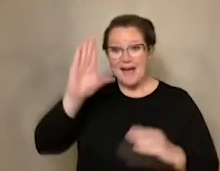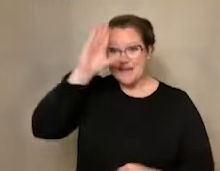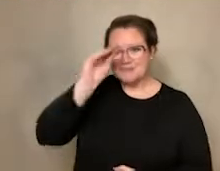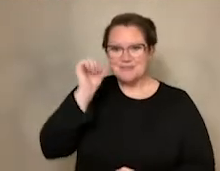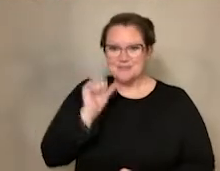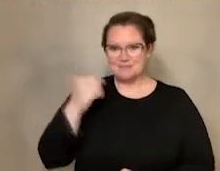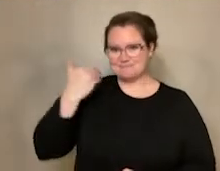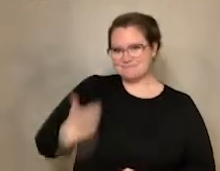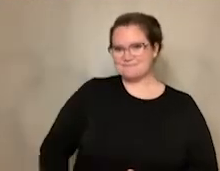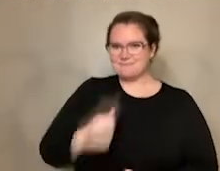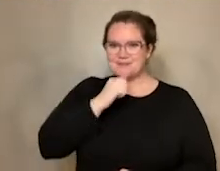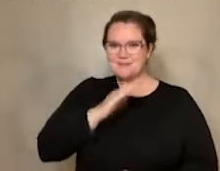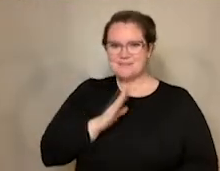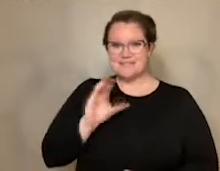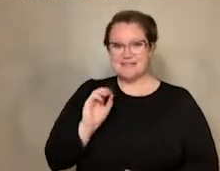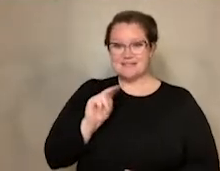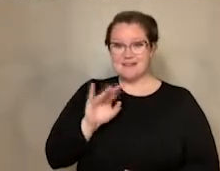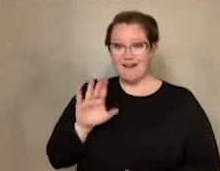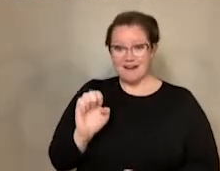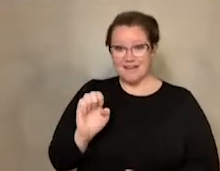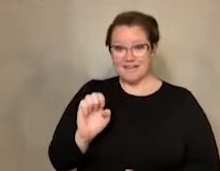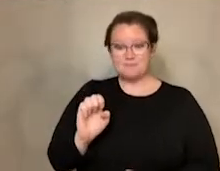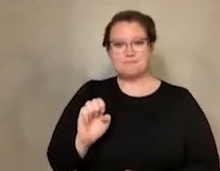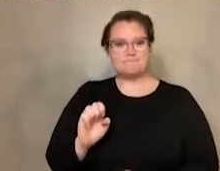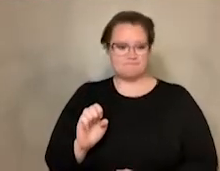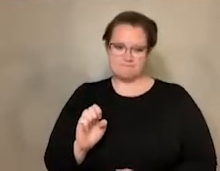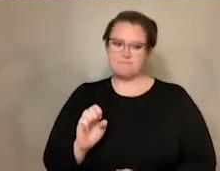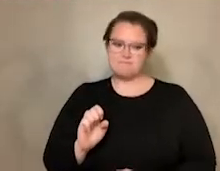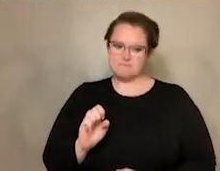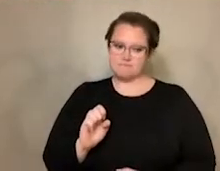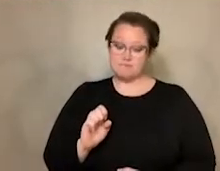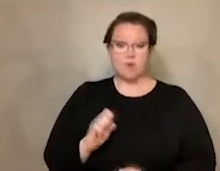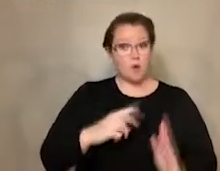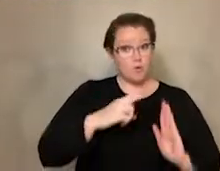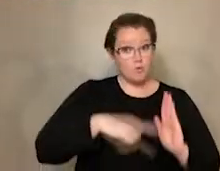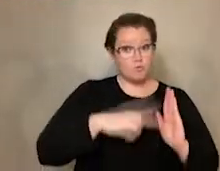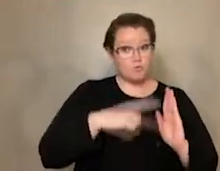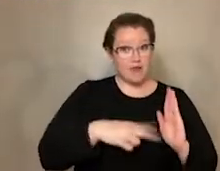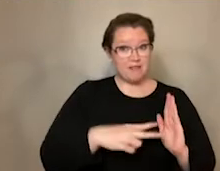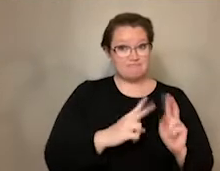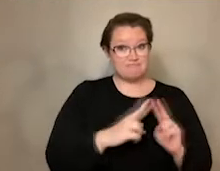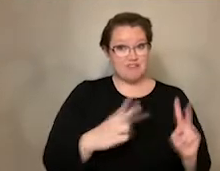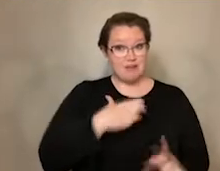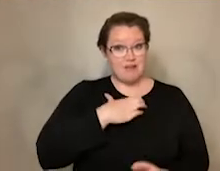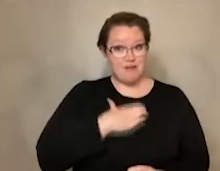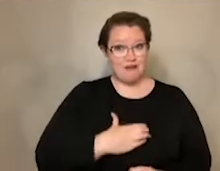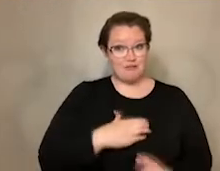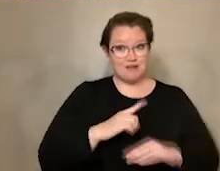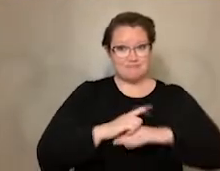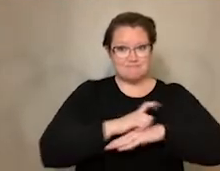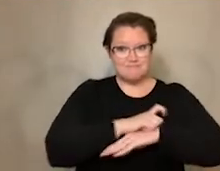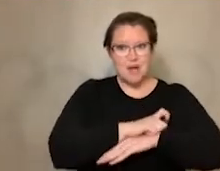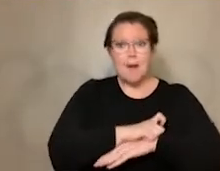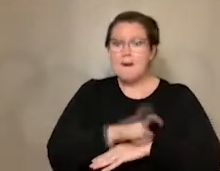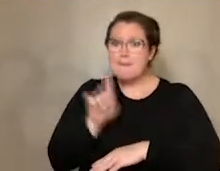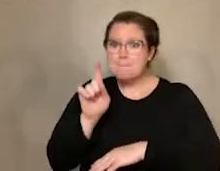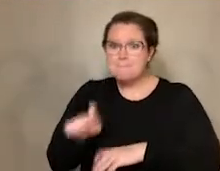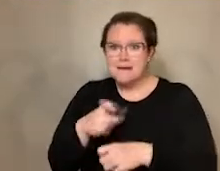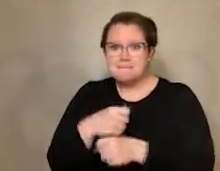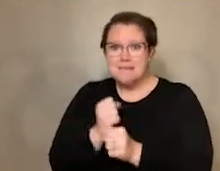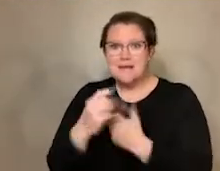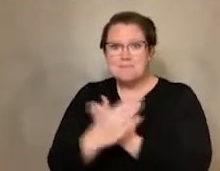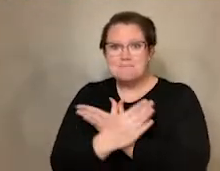us to stop and think about things that we like about ourselves or things that we admire about who we are. But the truth is, we all have so many special qualities.